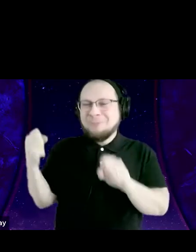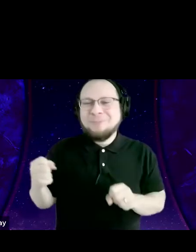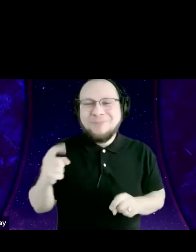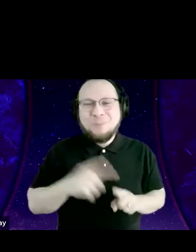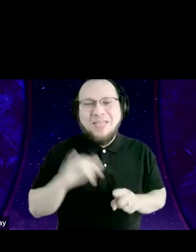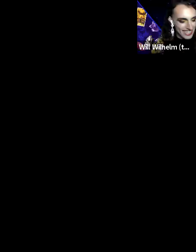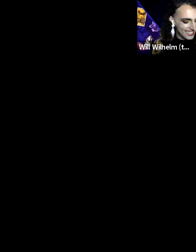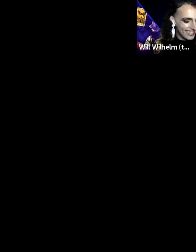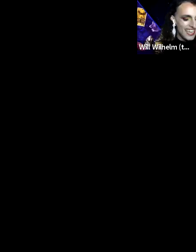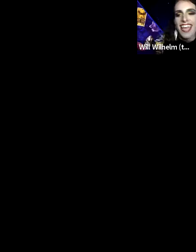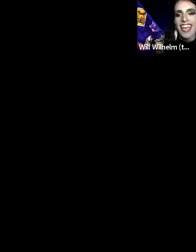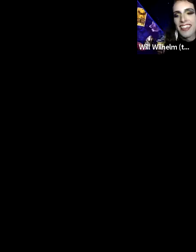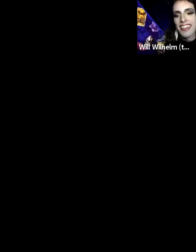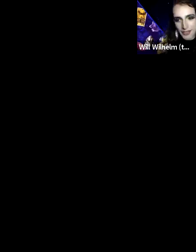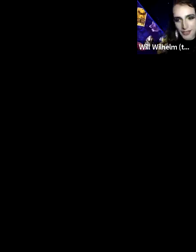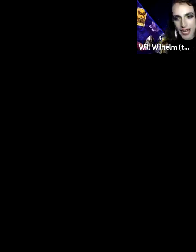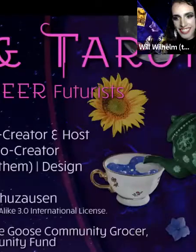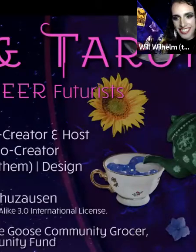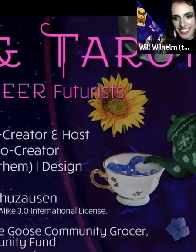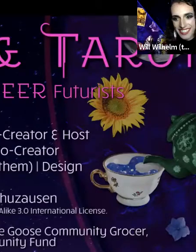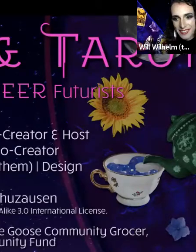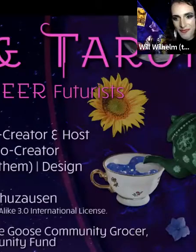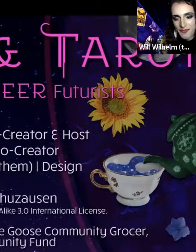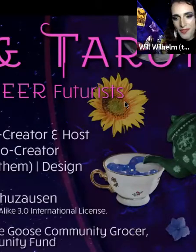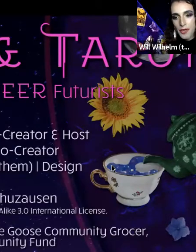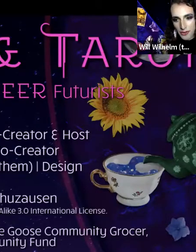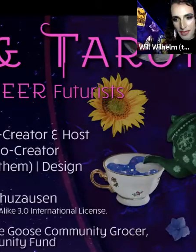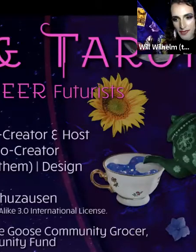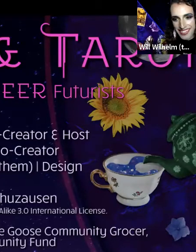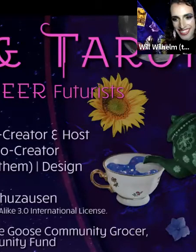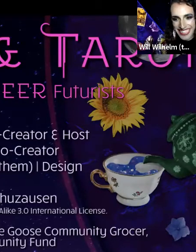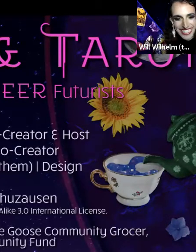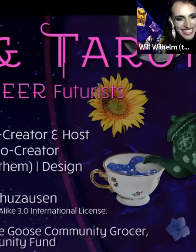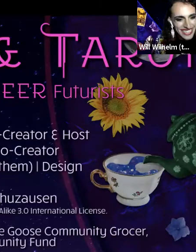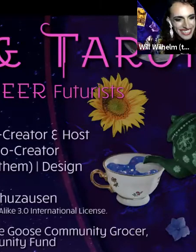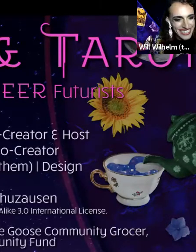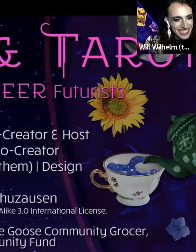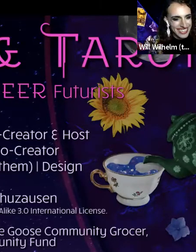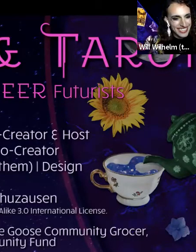he's best at. Thank you so much. Sweet dreams.